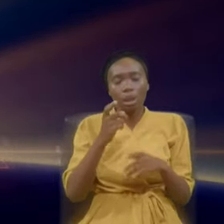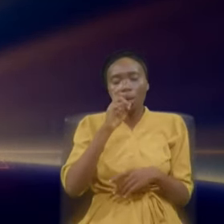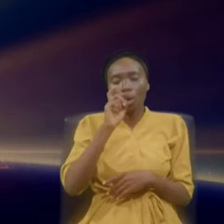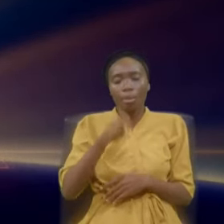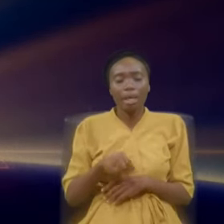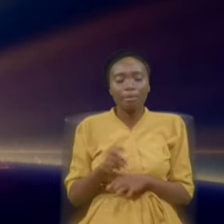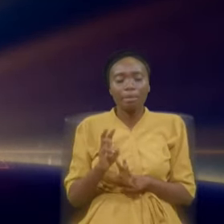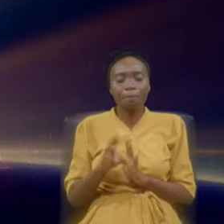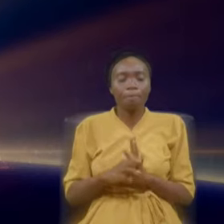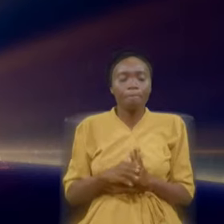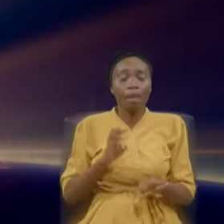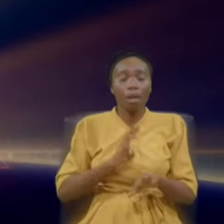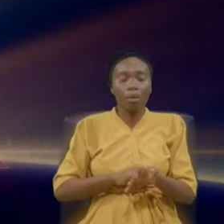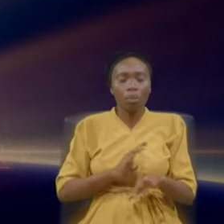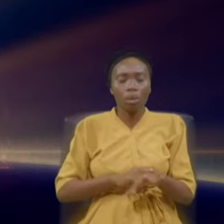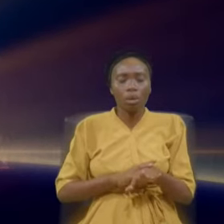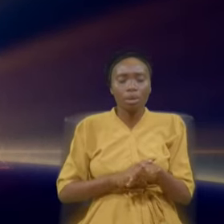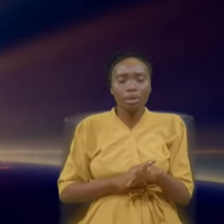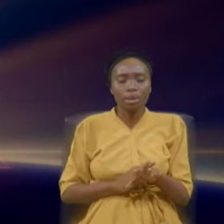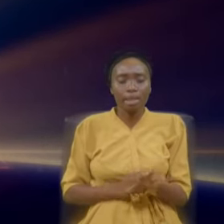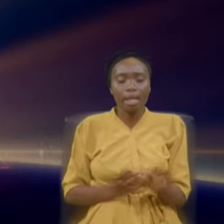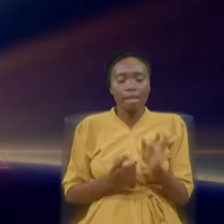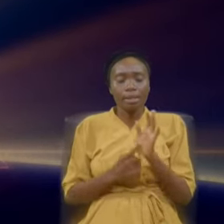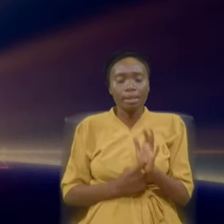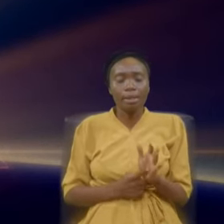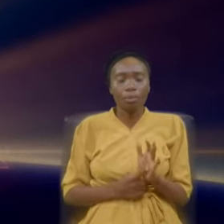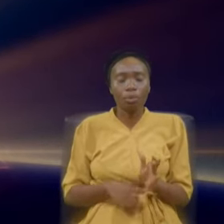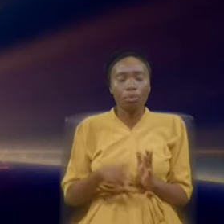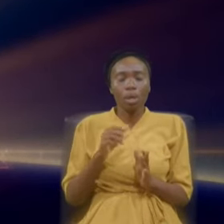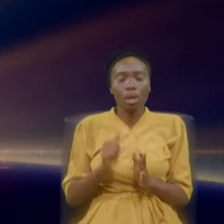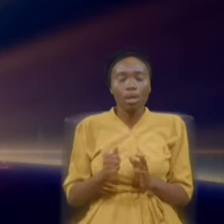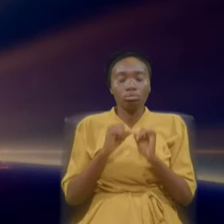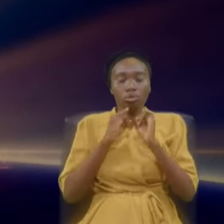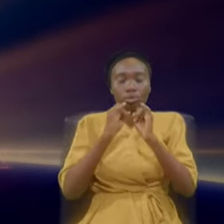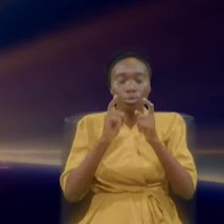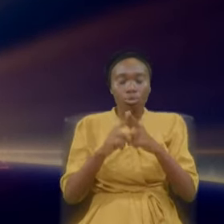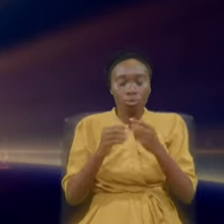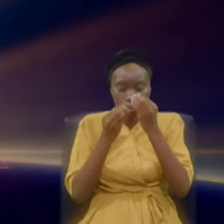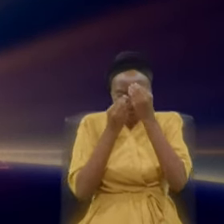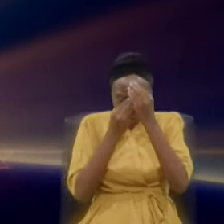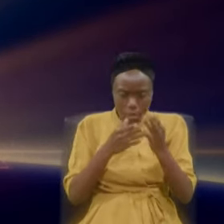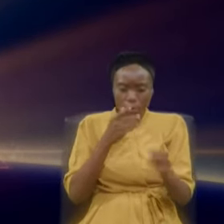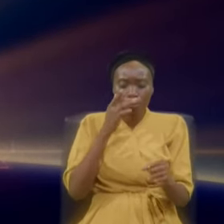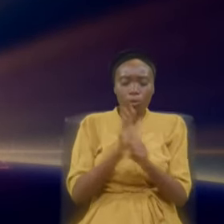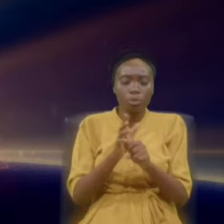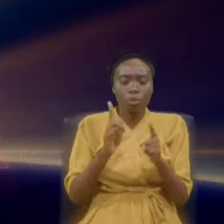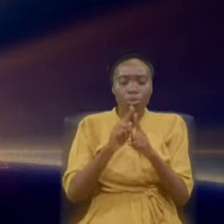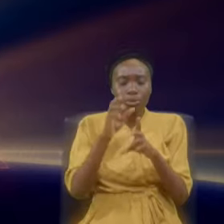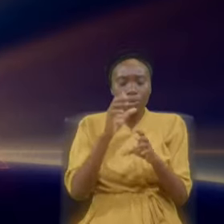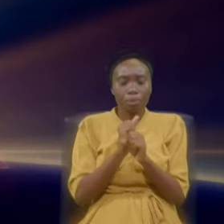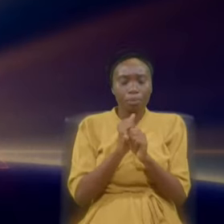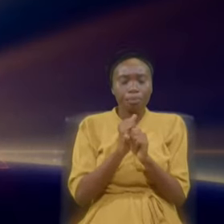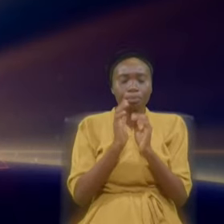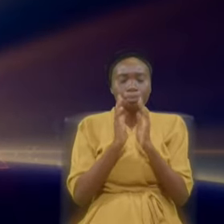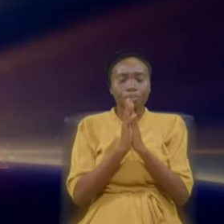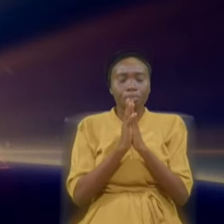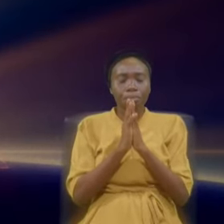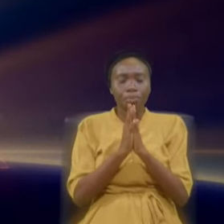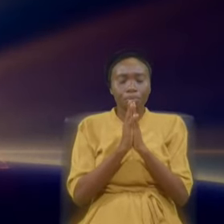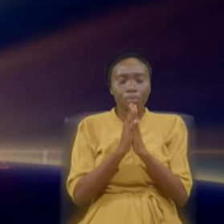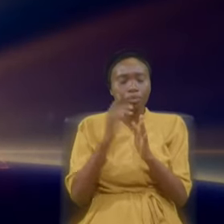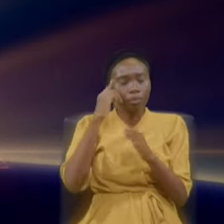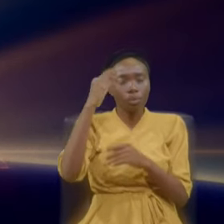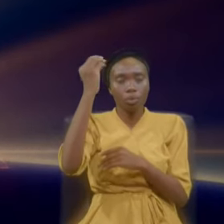commandment, a warning, an example, an instruction to obey, a promise to claim. Pray